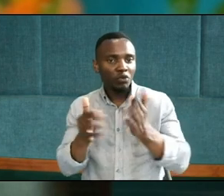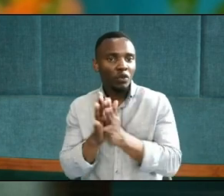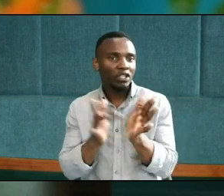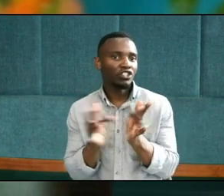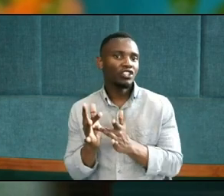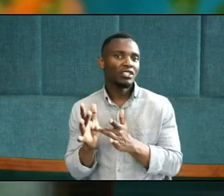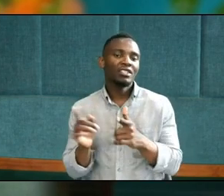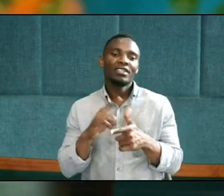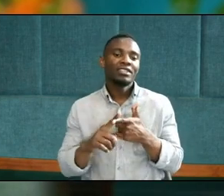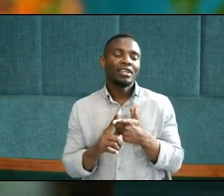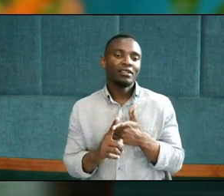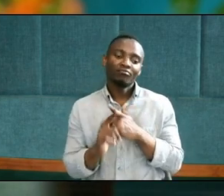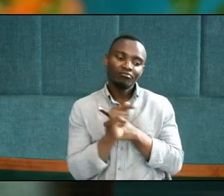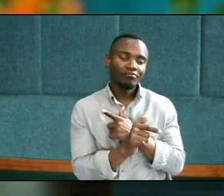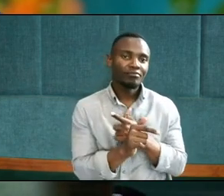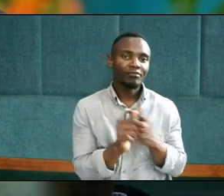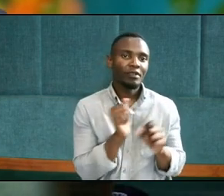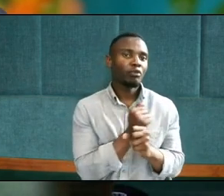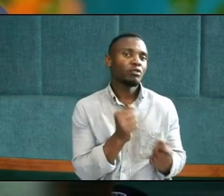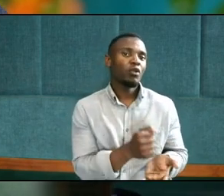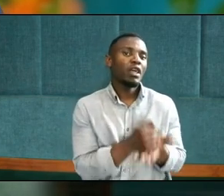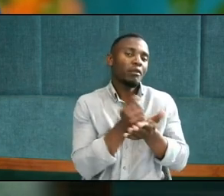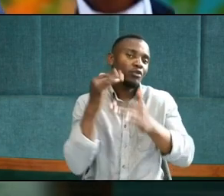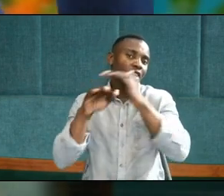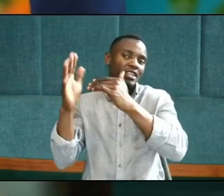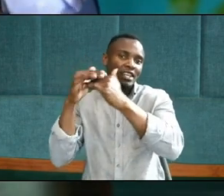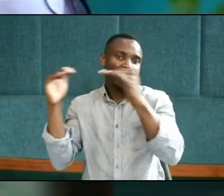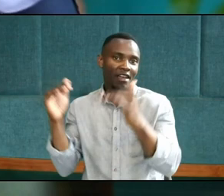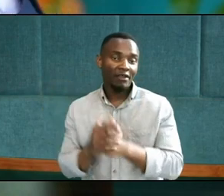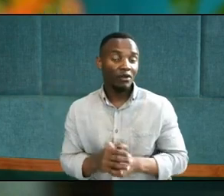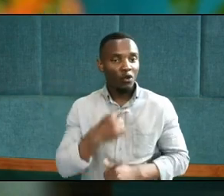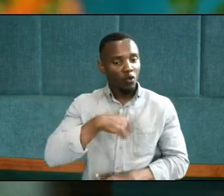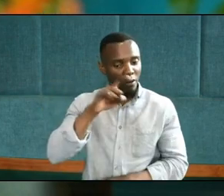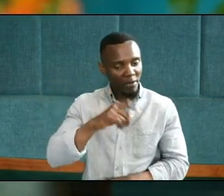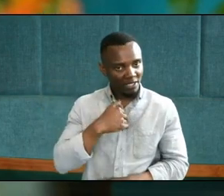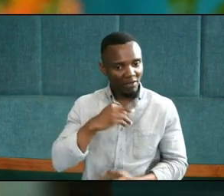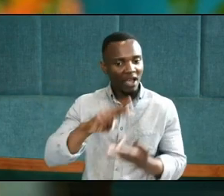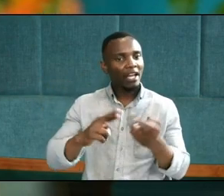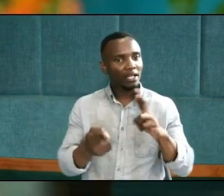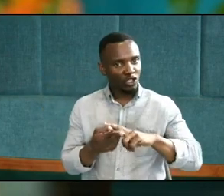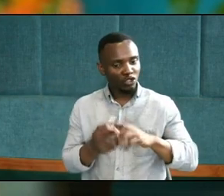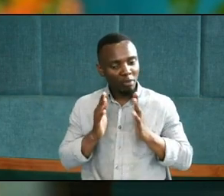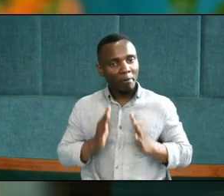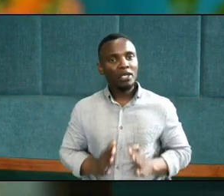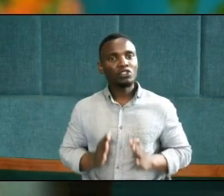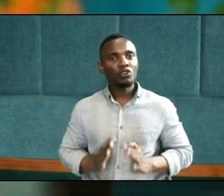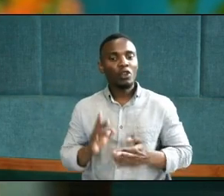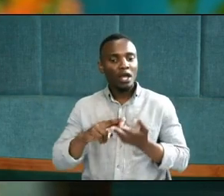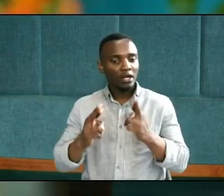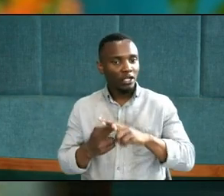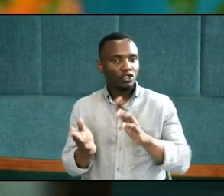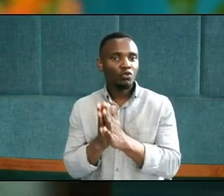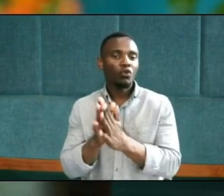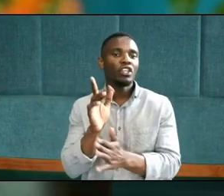can tell you that's not going to get you into the kingdom. We must have a relationship, a very personal relationship with our